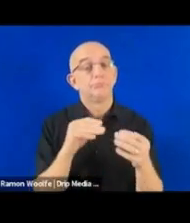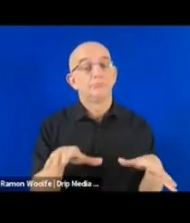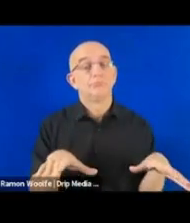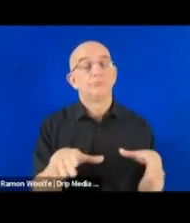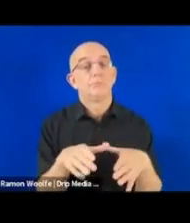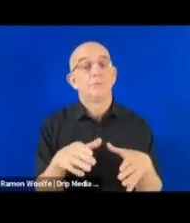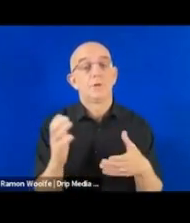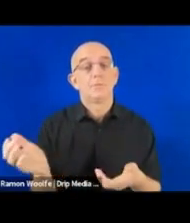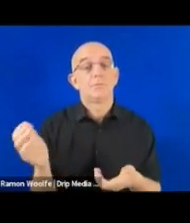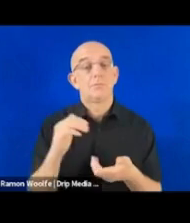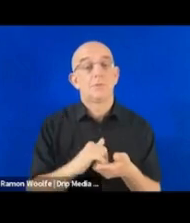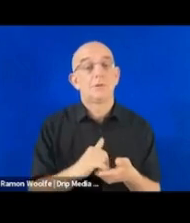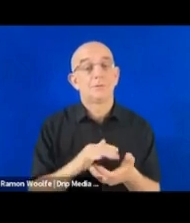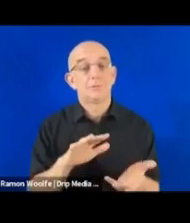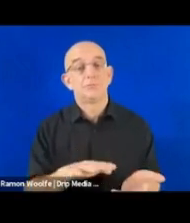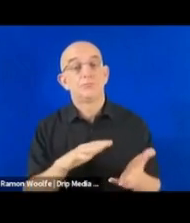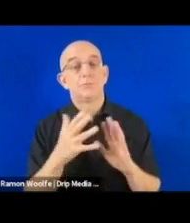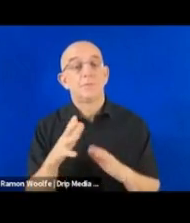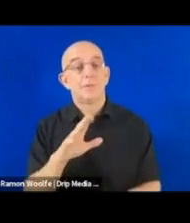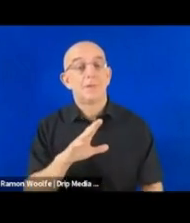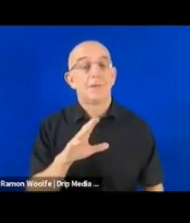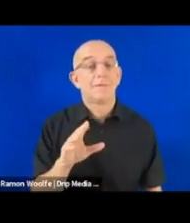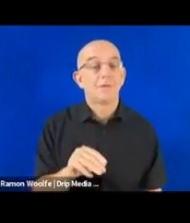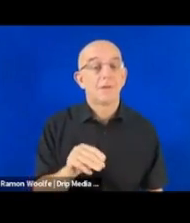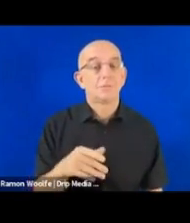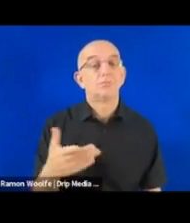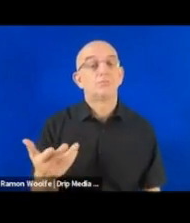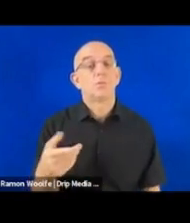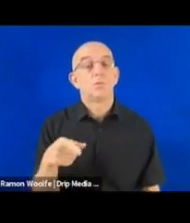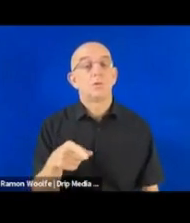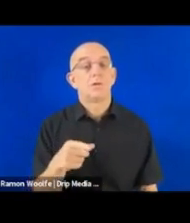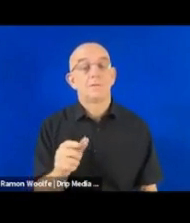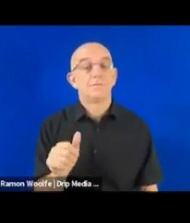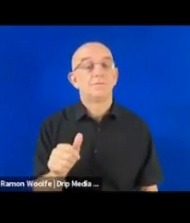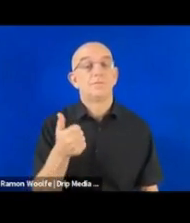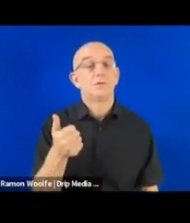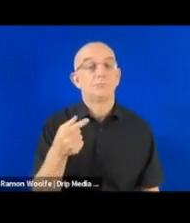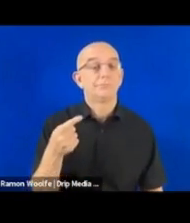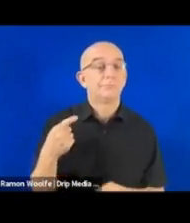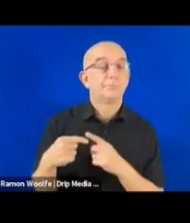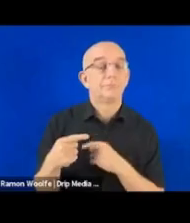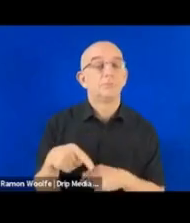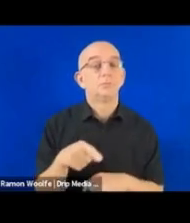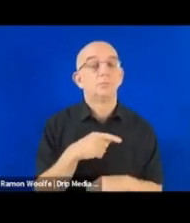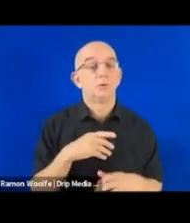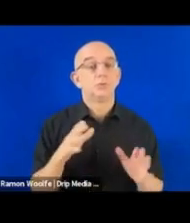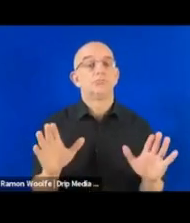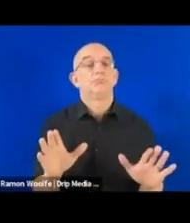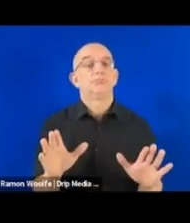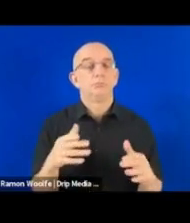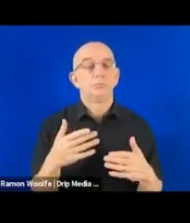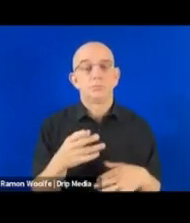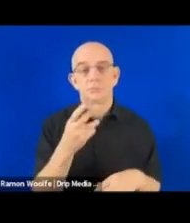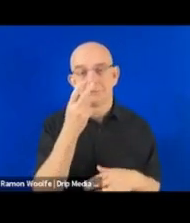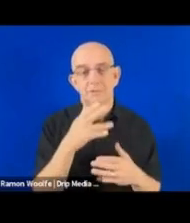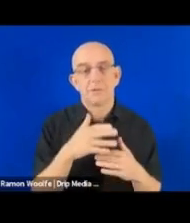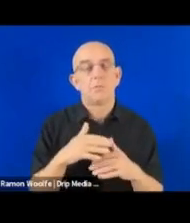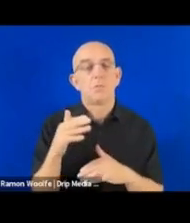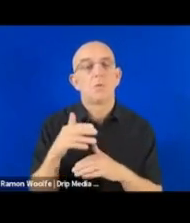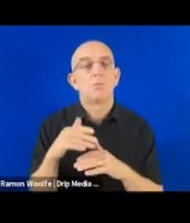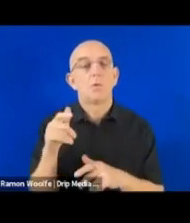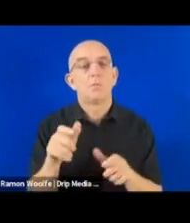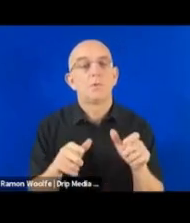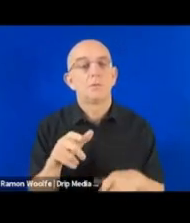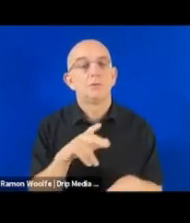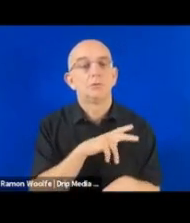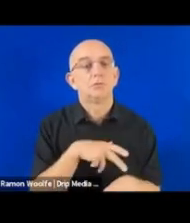meals program, the climate smart public works program, but also we have the microfinance,